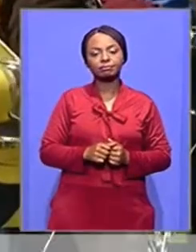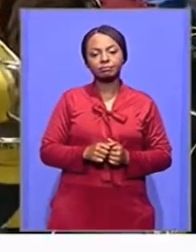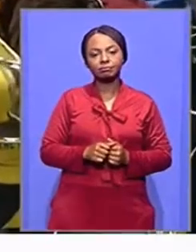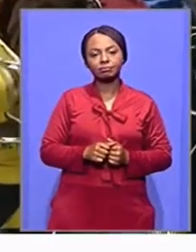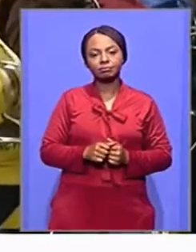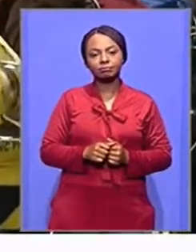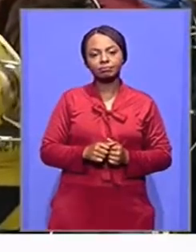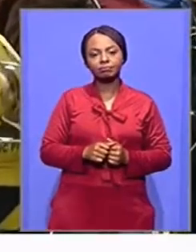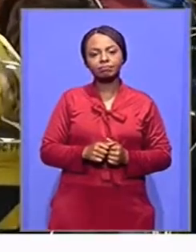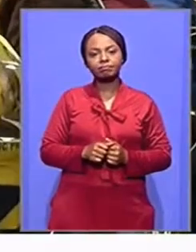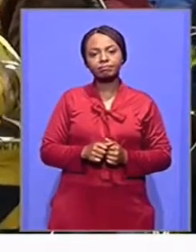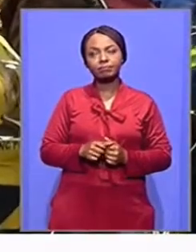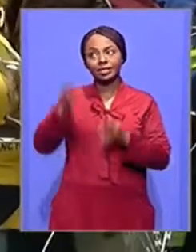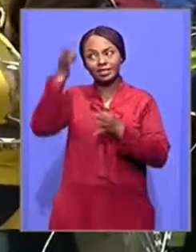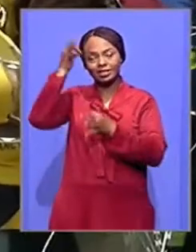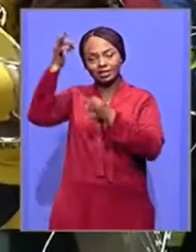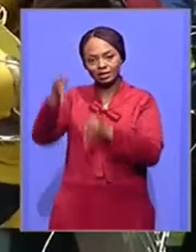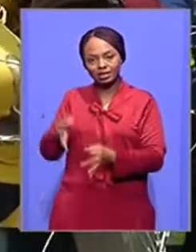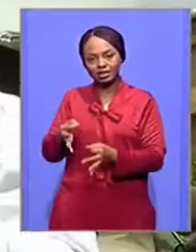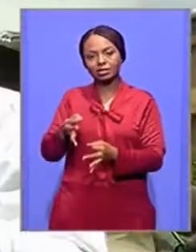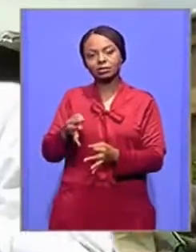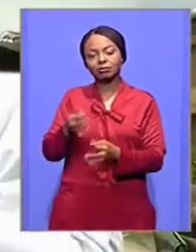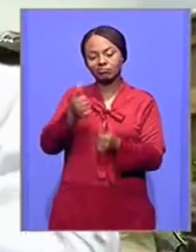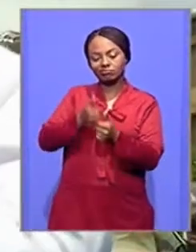The decision by the Honorable Premier of the province